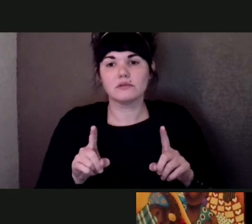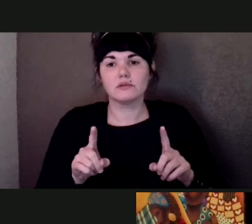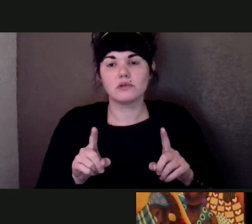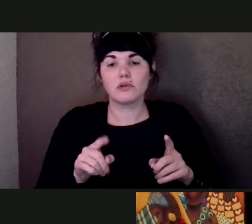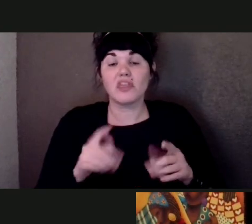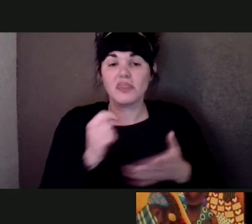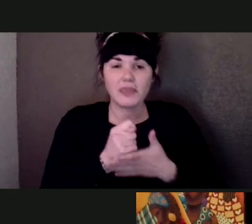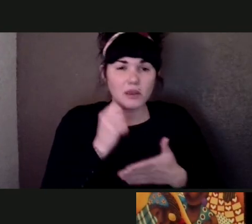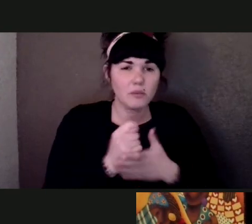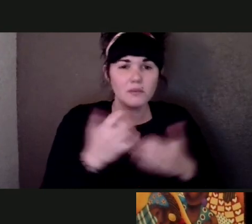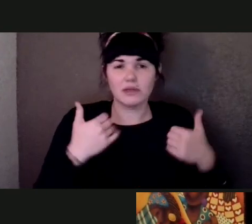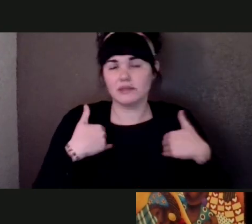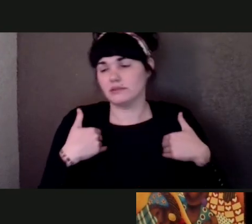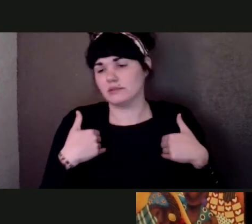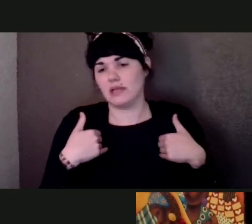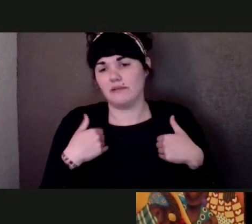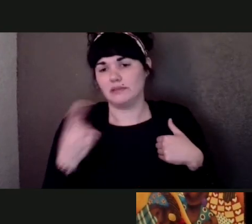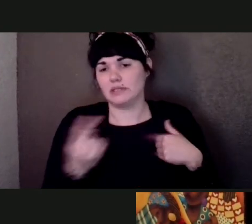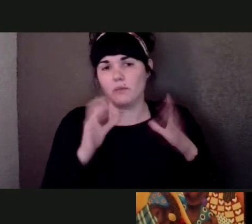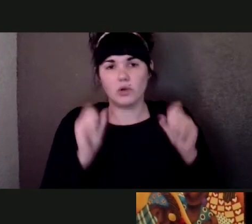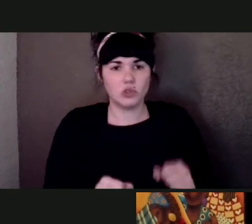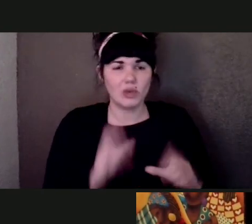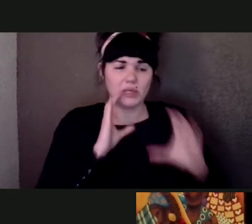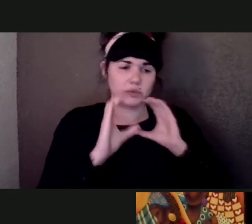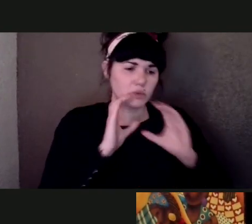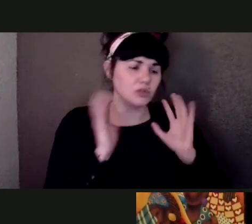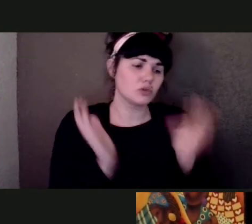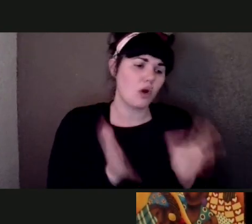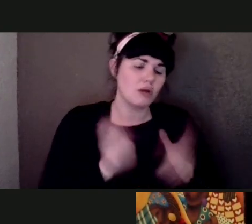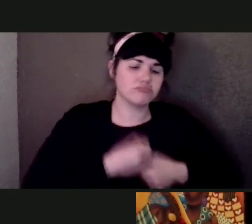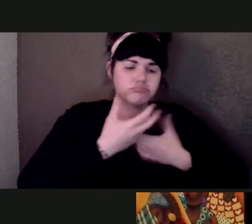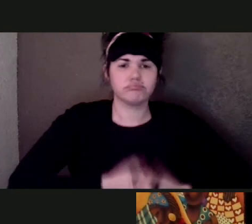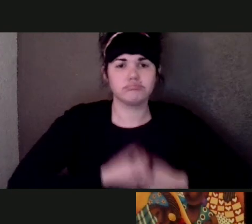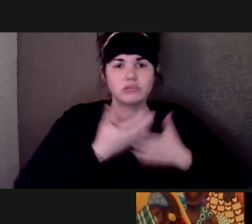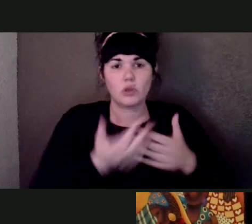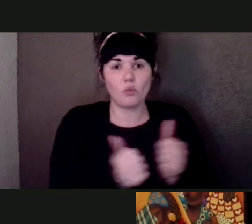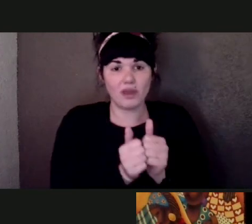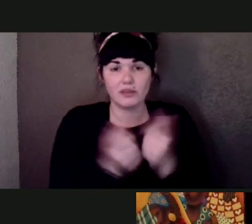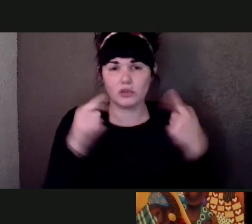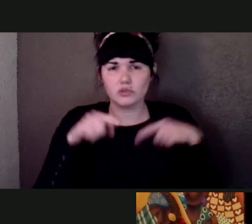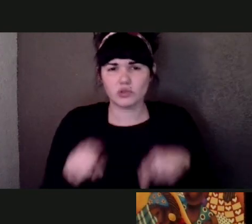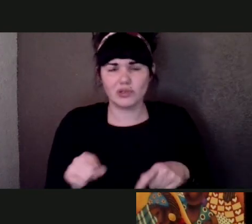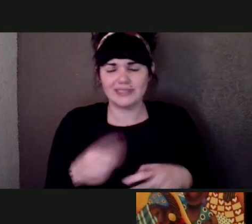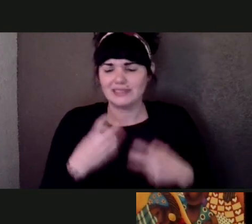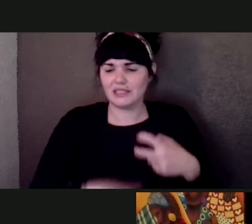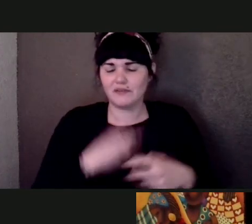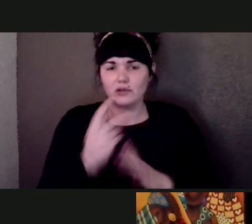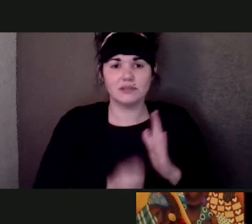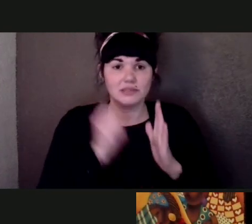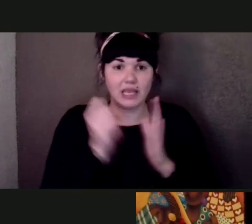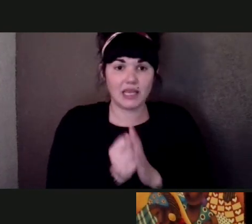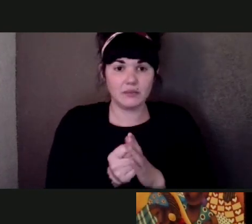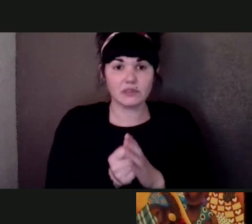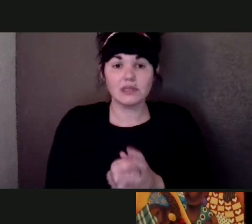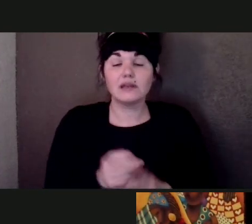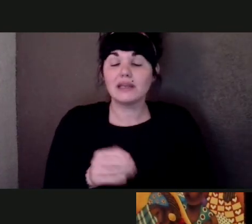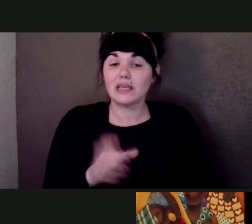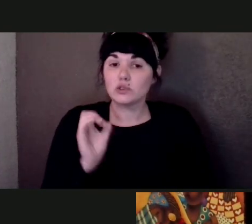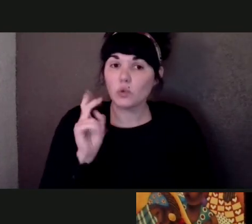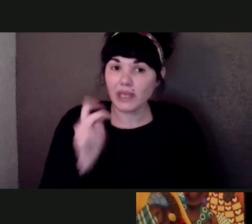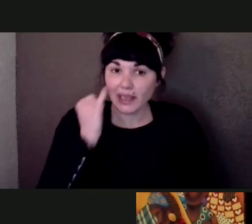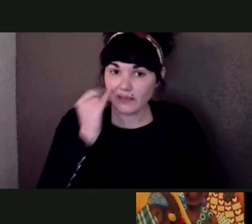can talk to during these difficult times. It's okay to be not okay. It's okay to be able to open up to someone and share that you're not okay.